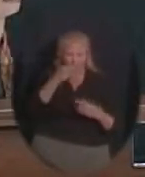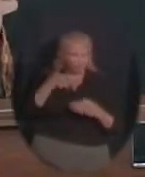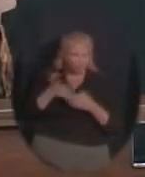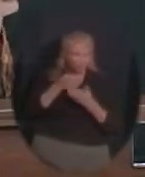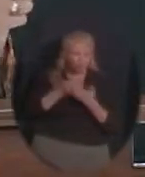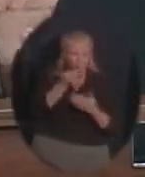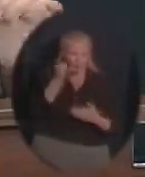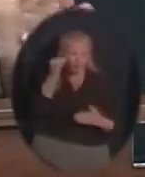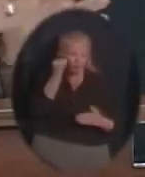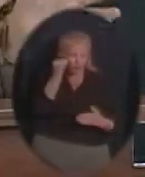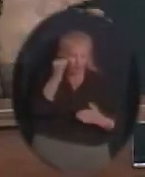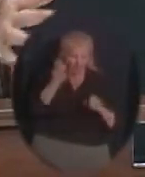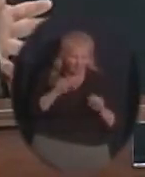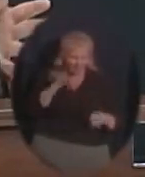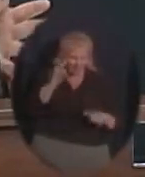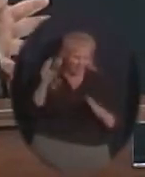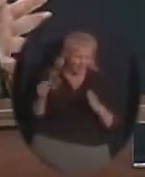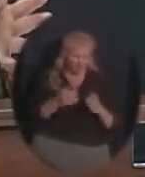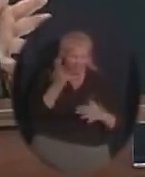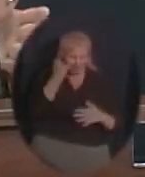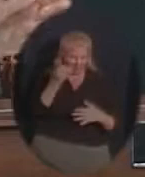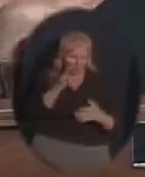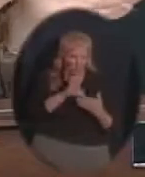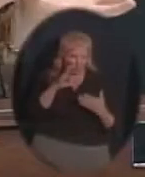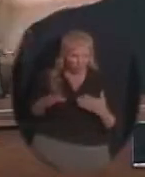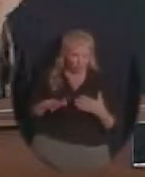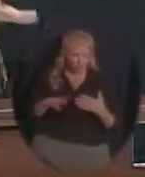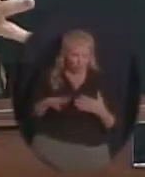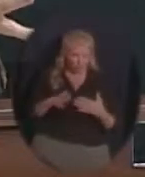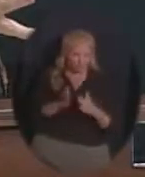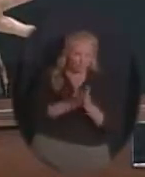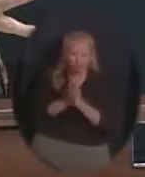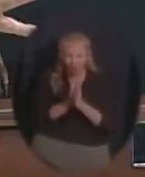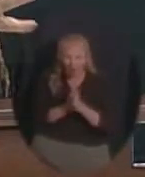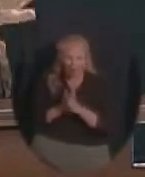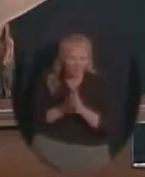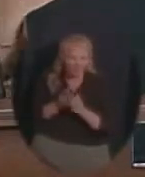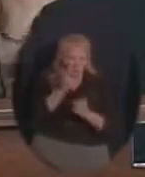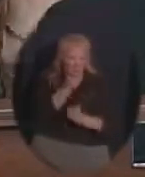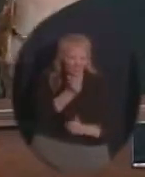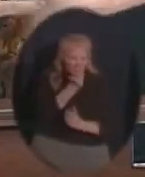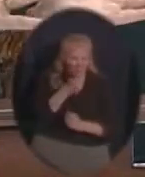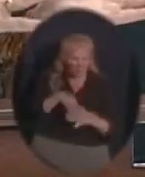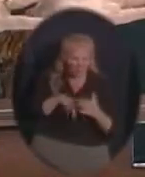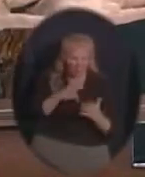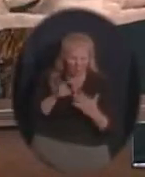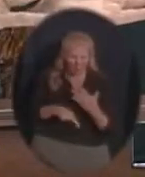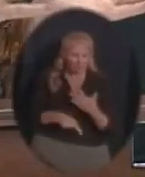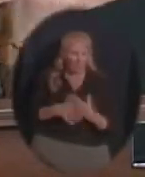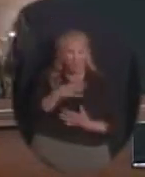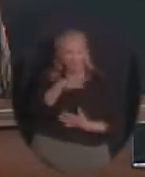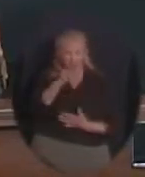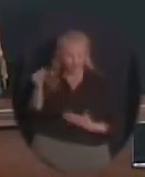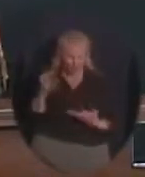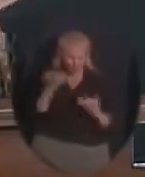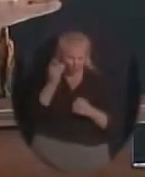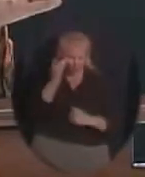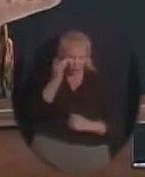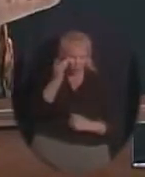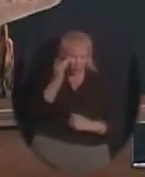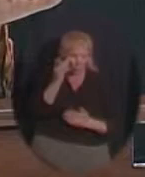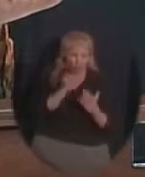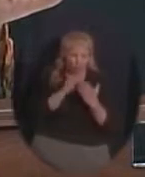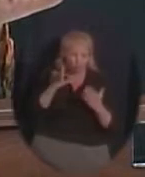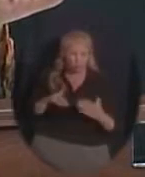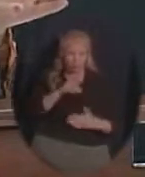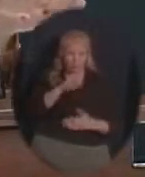by an experience. And what do the students say about it? I mean, those are some of the key stakeholders. So we've got to look at the quantitative data, and then we need to